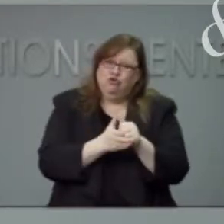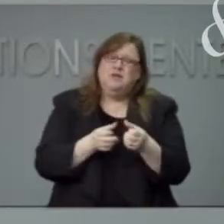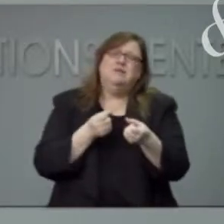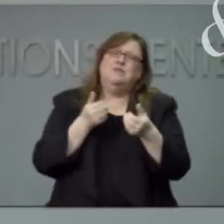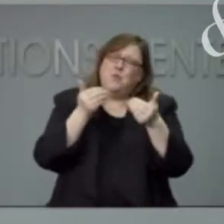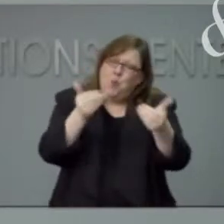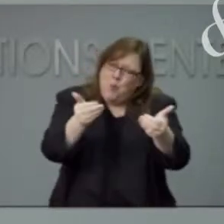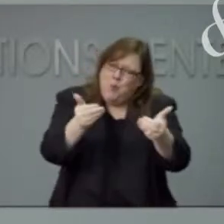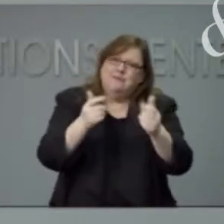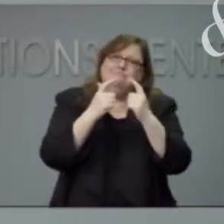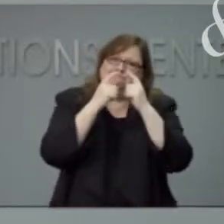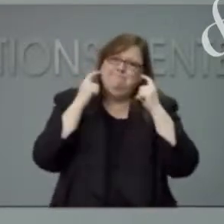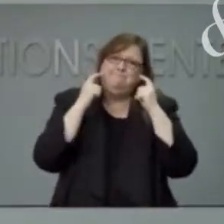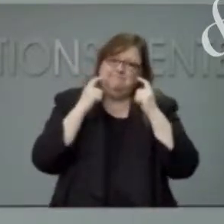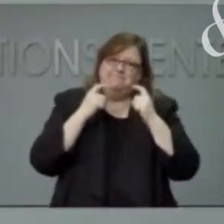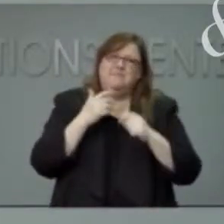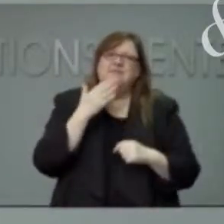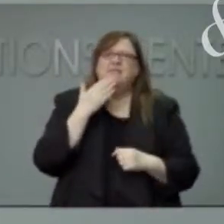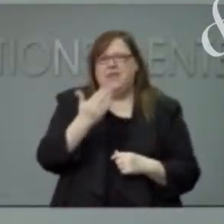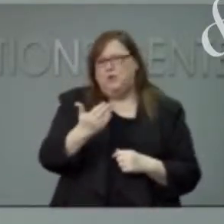Thank you, Governor.